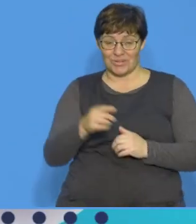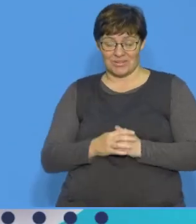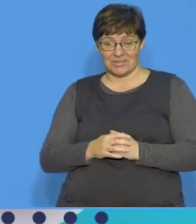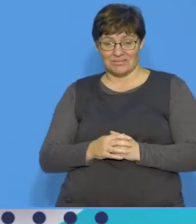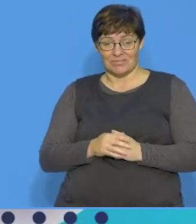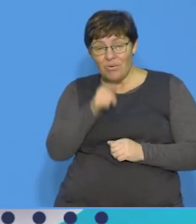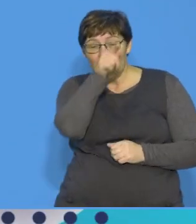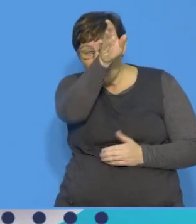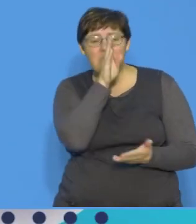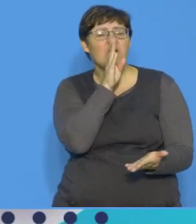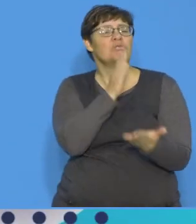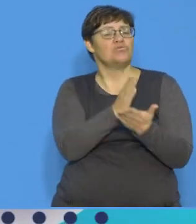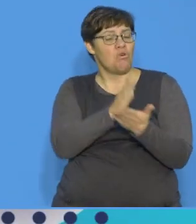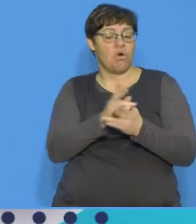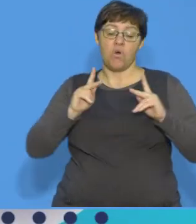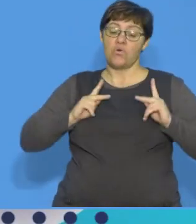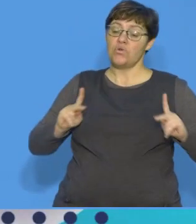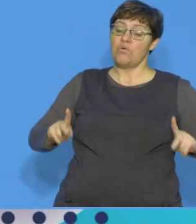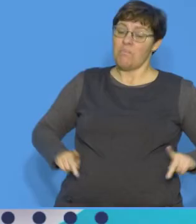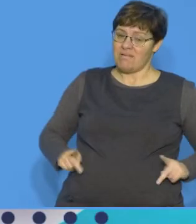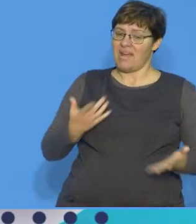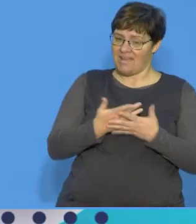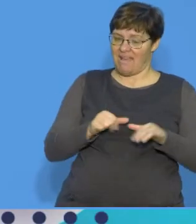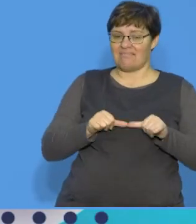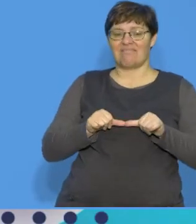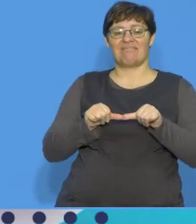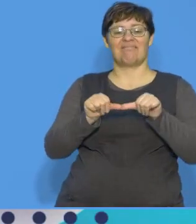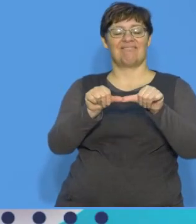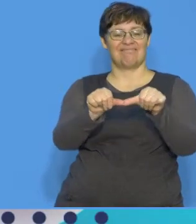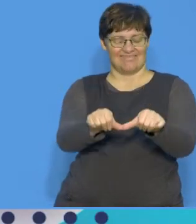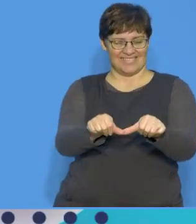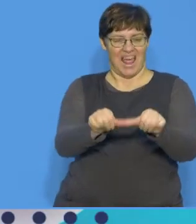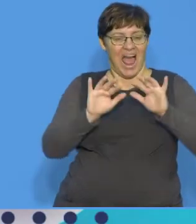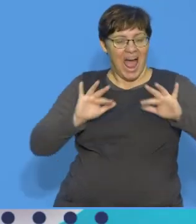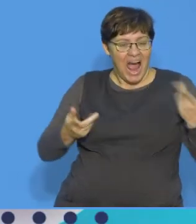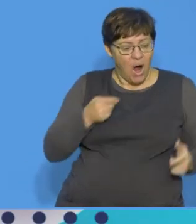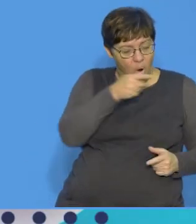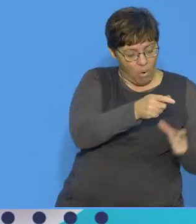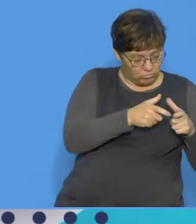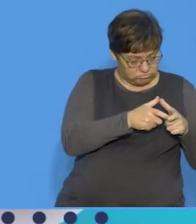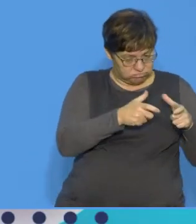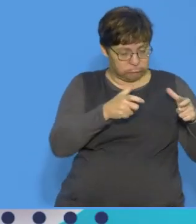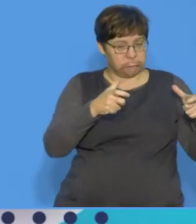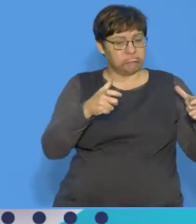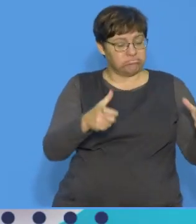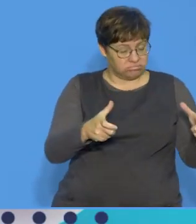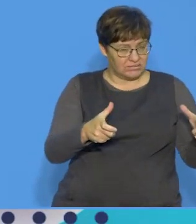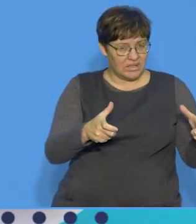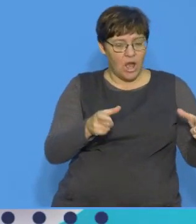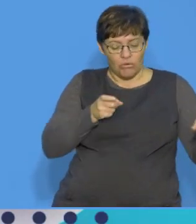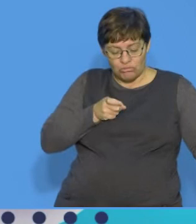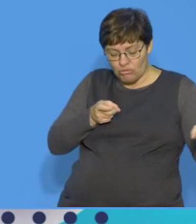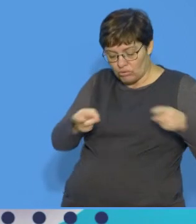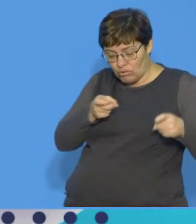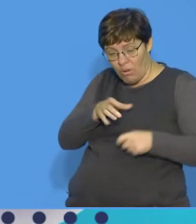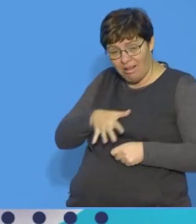going to ensure that the human population and the way that it is growing and the way that it